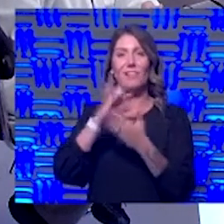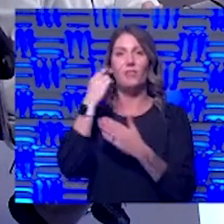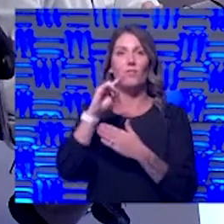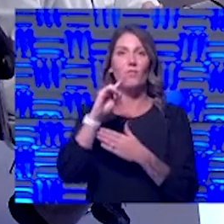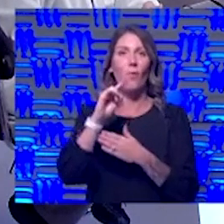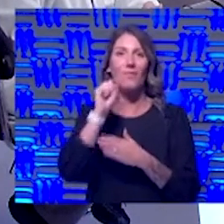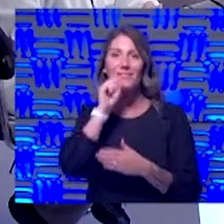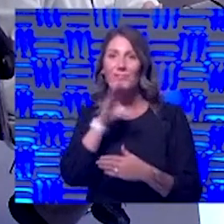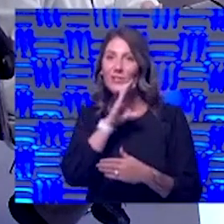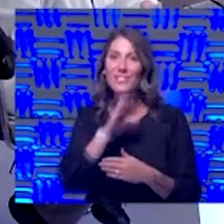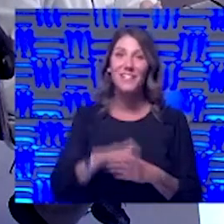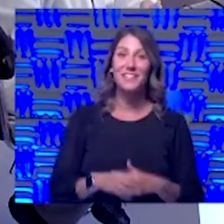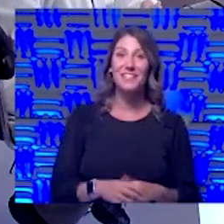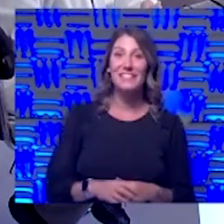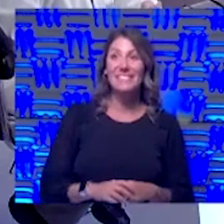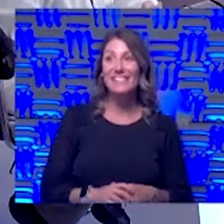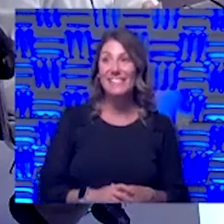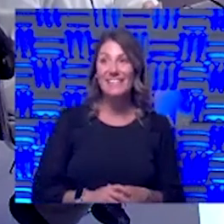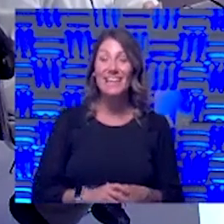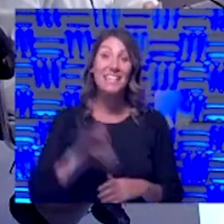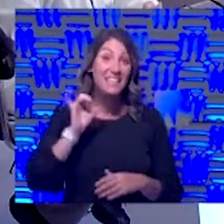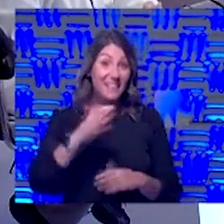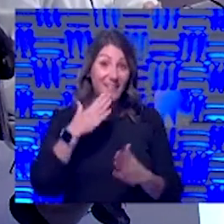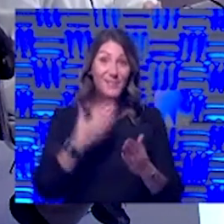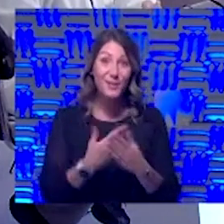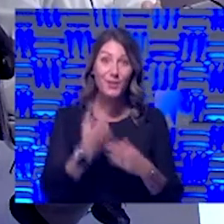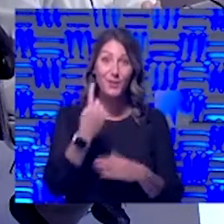Okay, Dane. No.